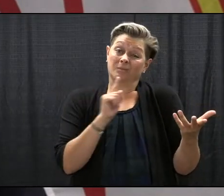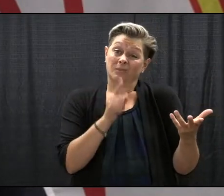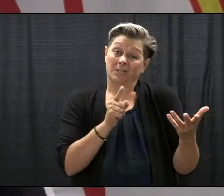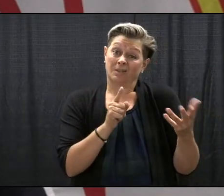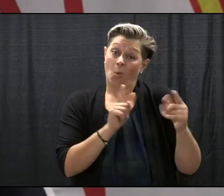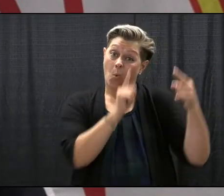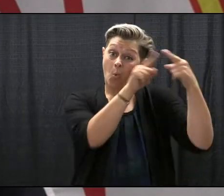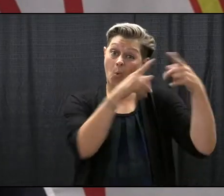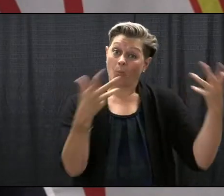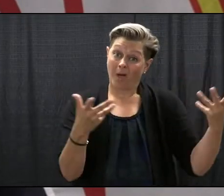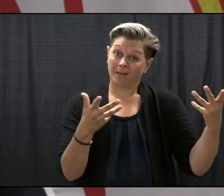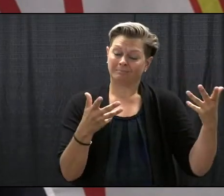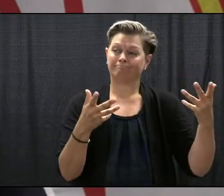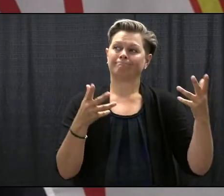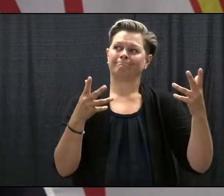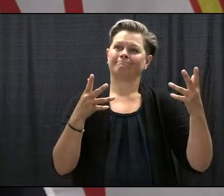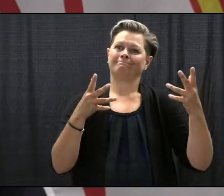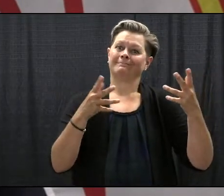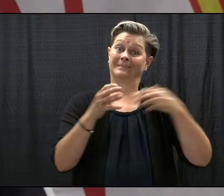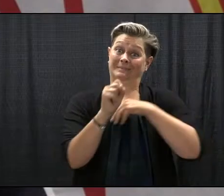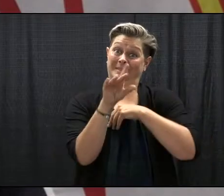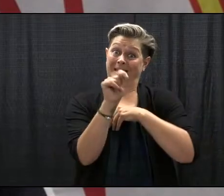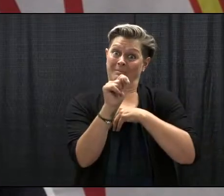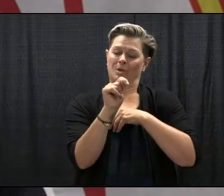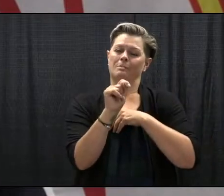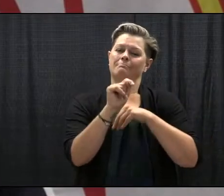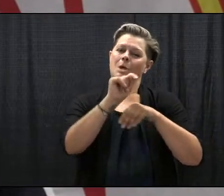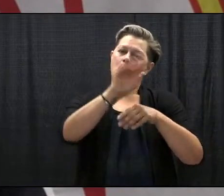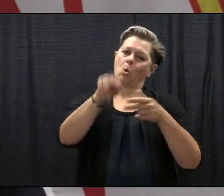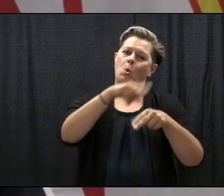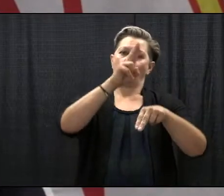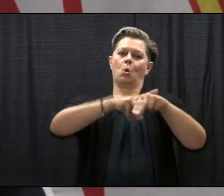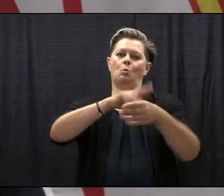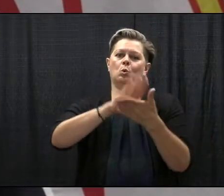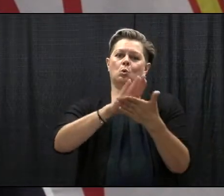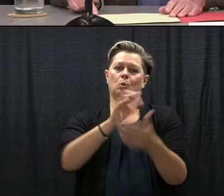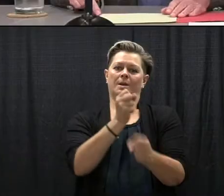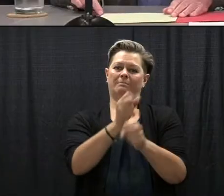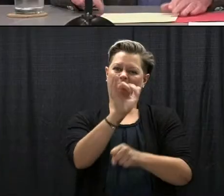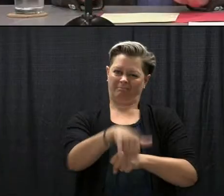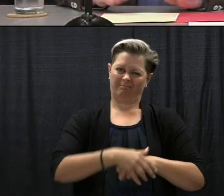school year to be as normal as possible. Thank you.